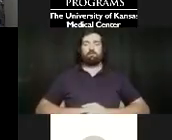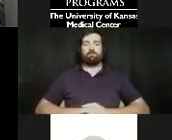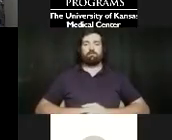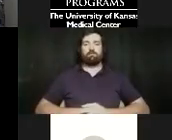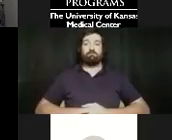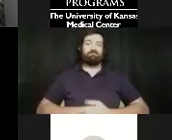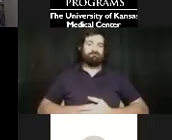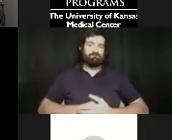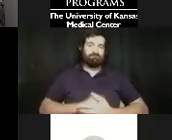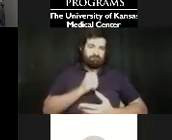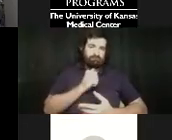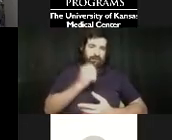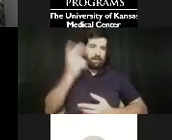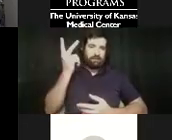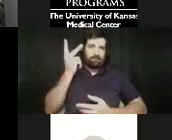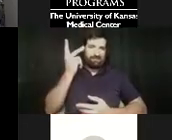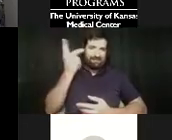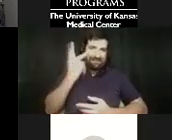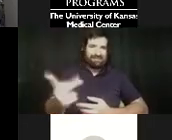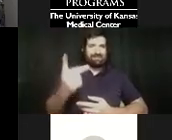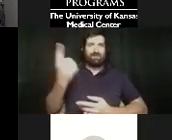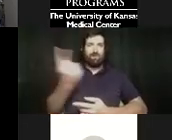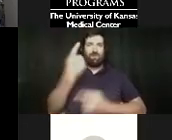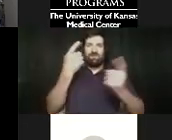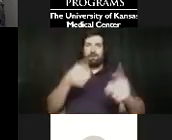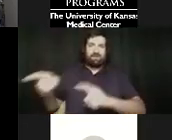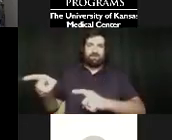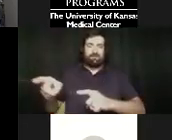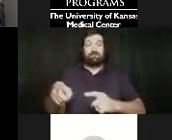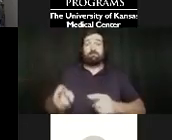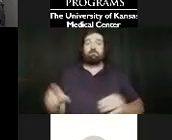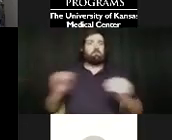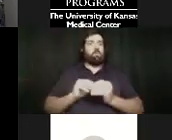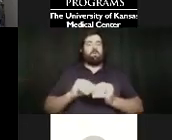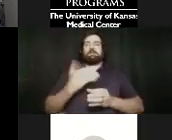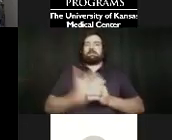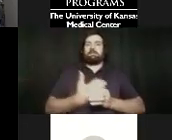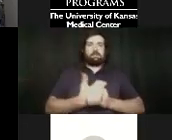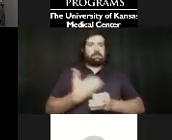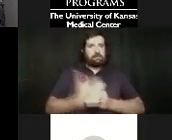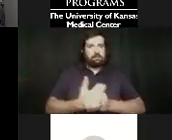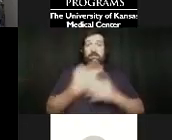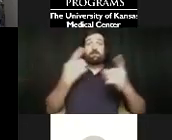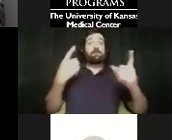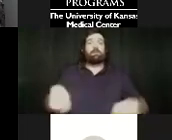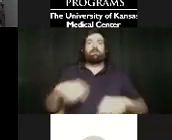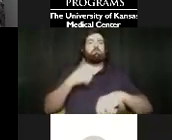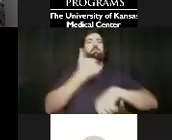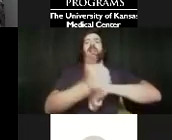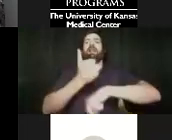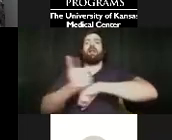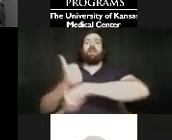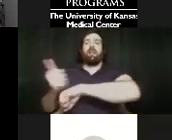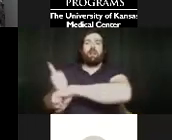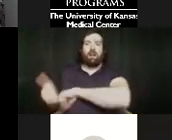always seen that actually happen, though. An even more disturbing outcome from this has been blaming,